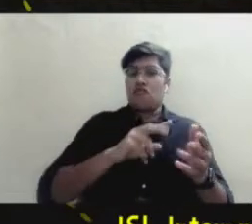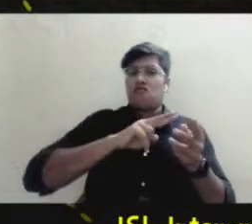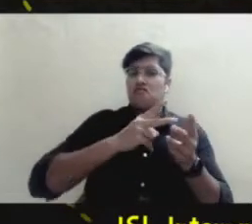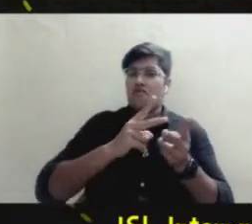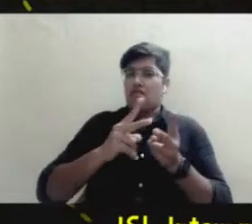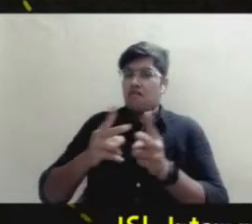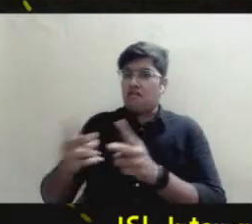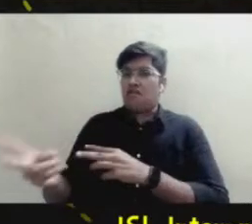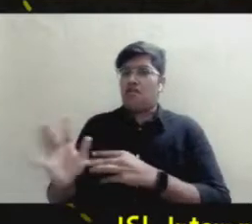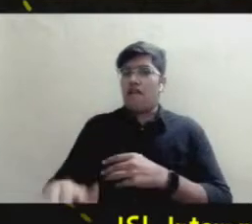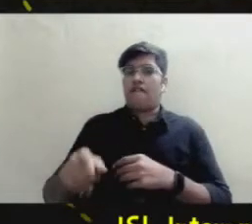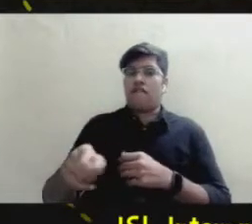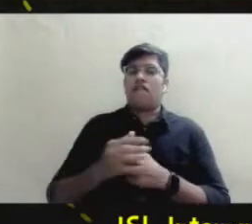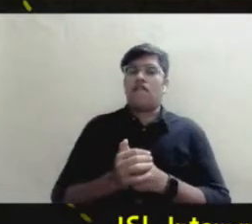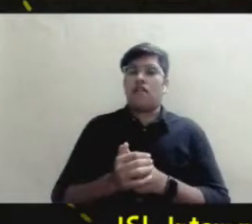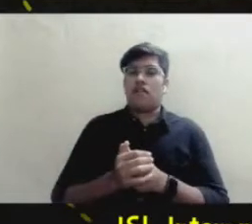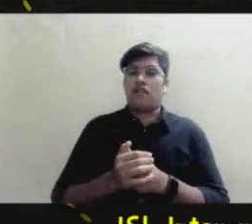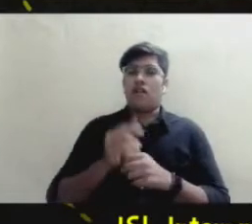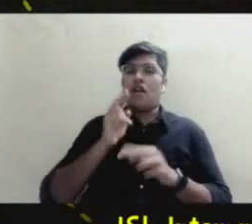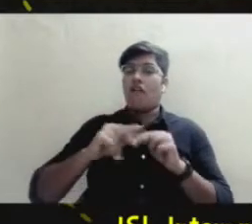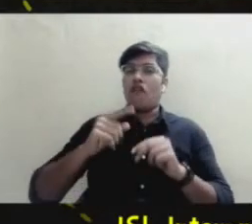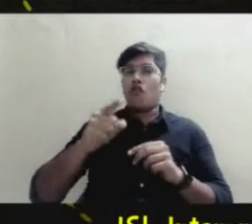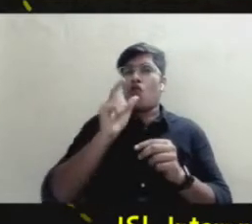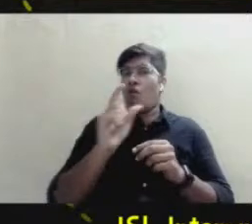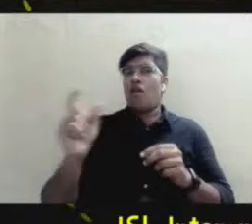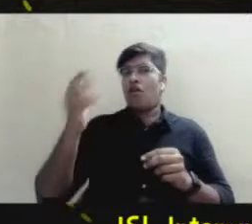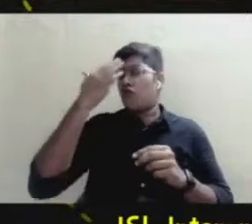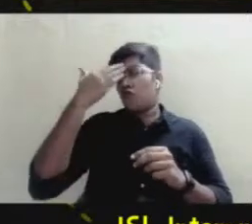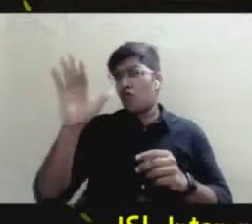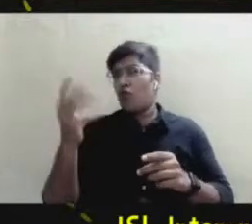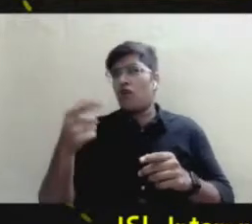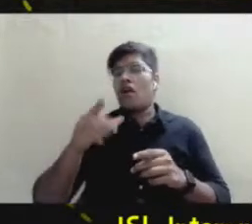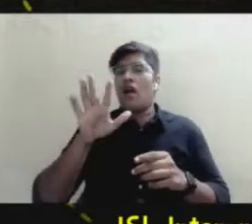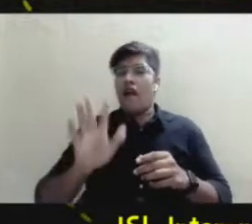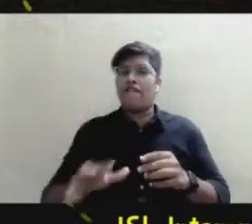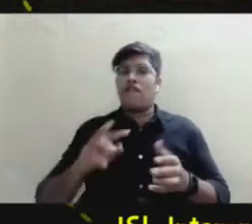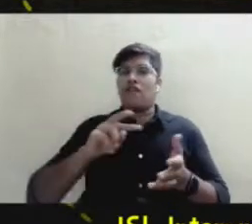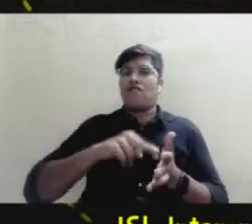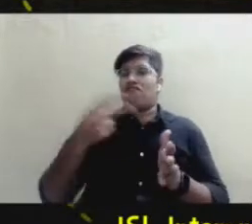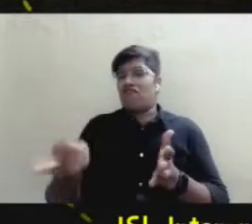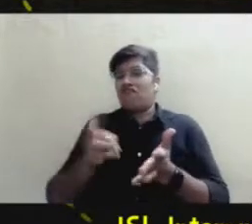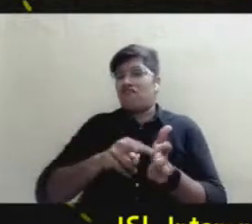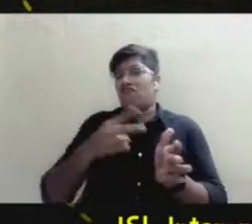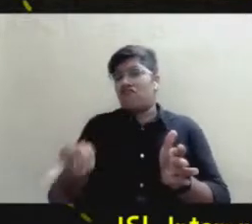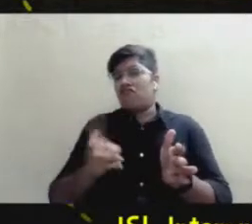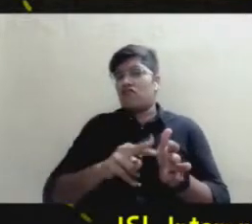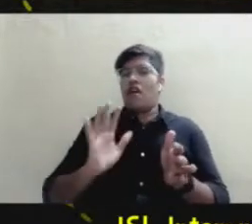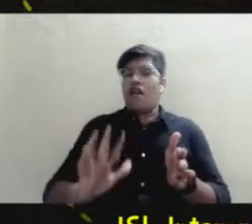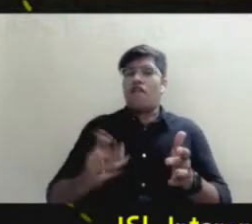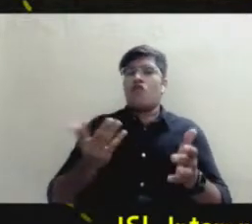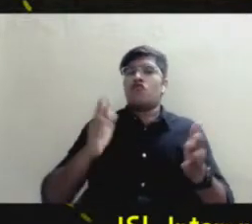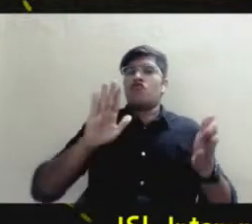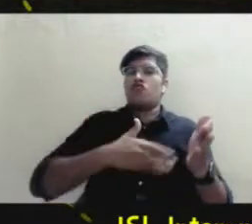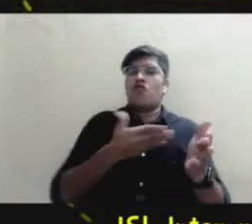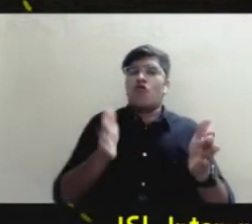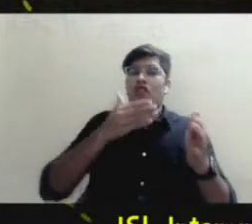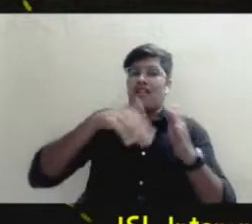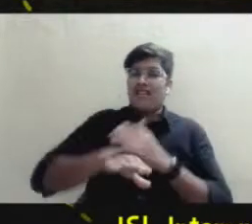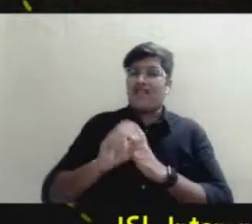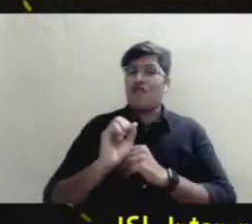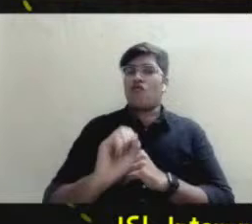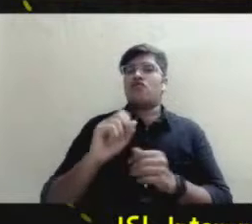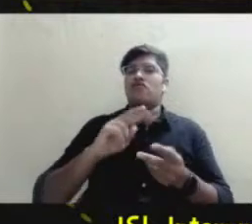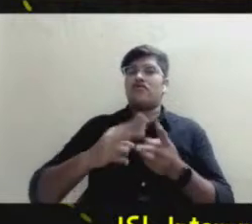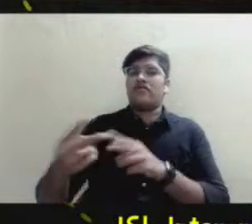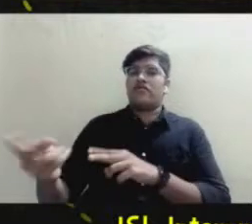And even if you were not to know the words, there's a kind of tossing and turning in the melodic composition itself,